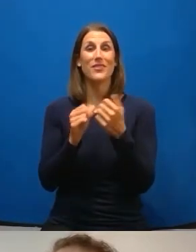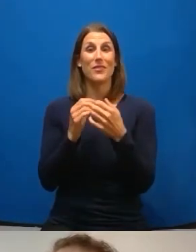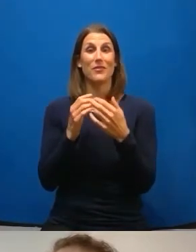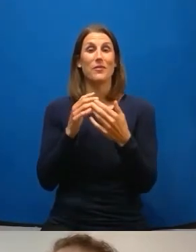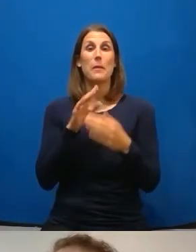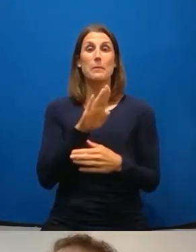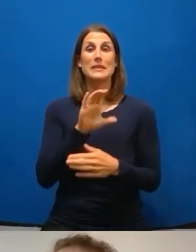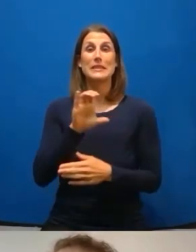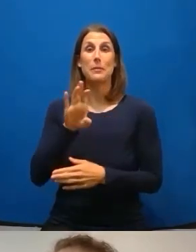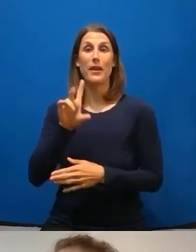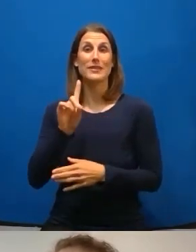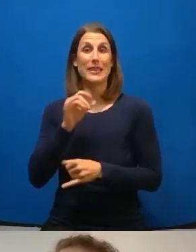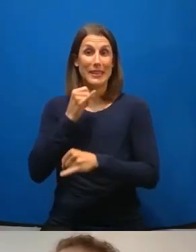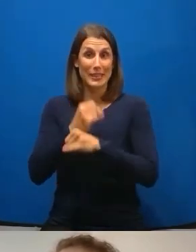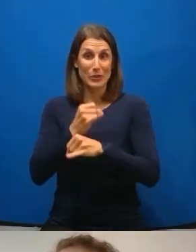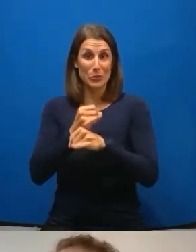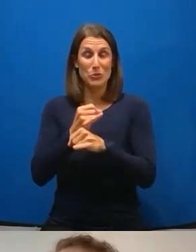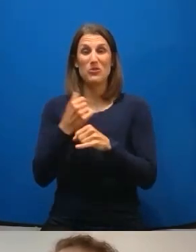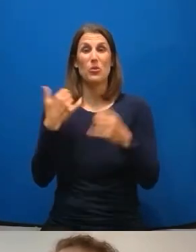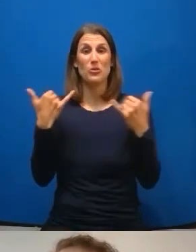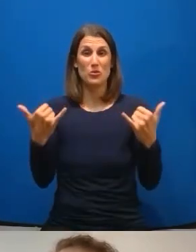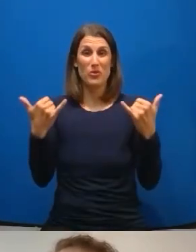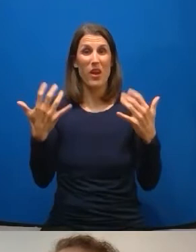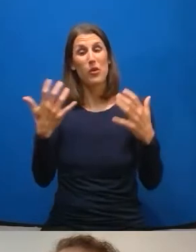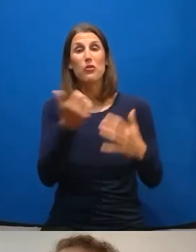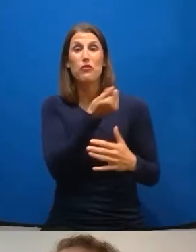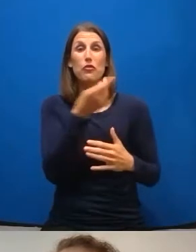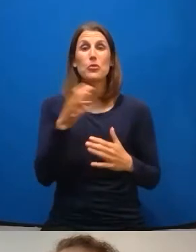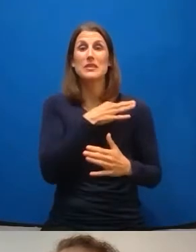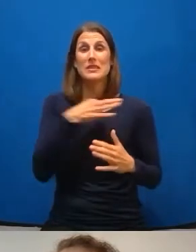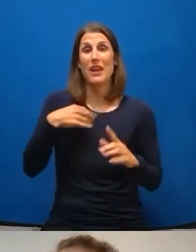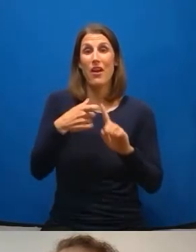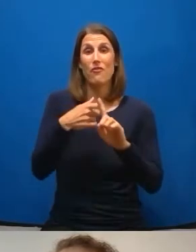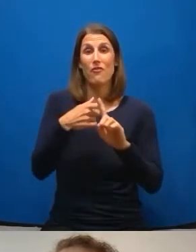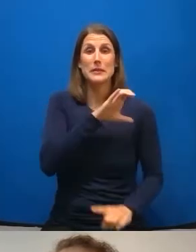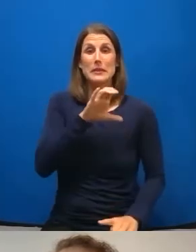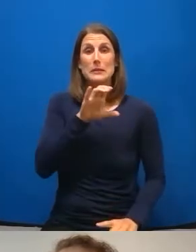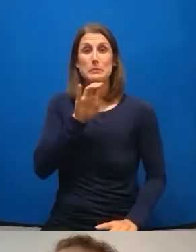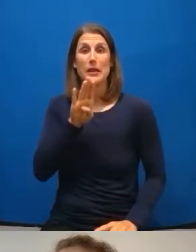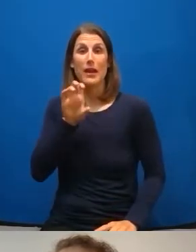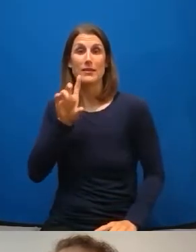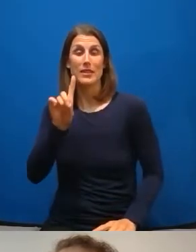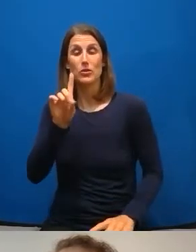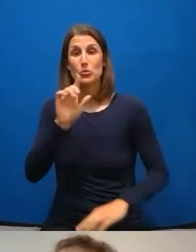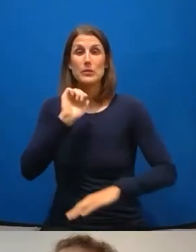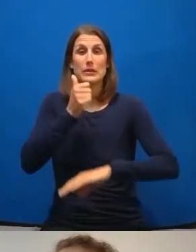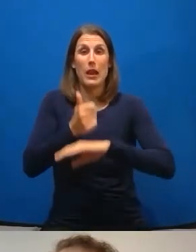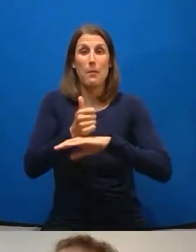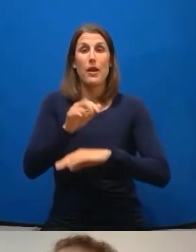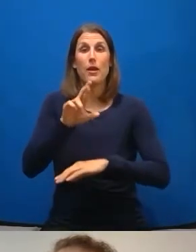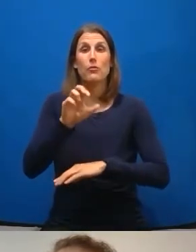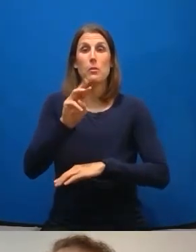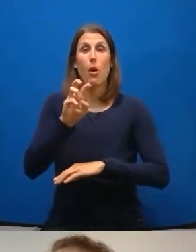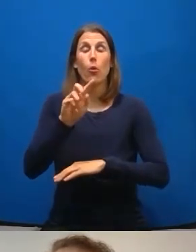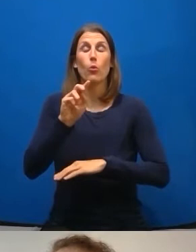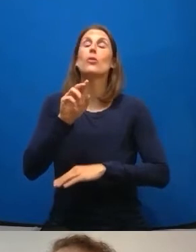CCC BSD colleagues for a remote learning panel. This is the first of several. We have Danny and Adrian who are here to